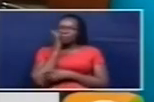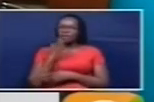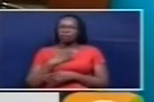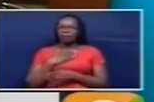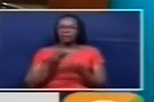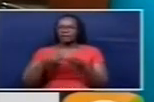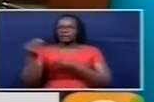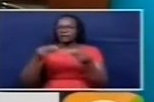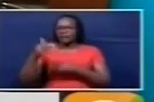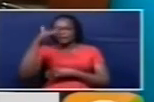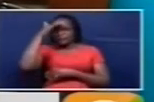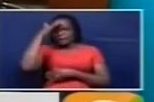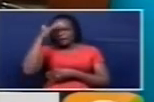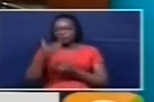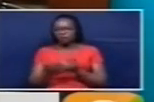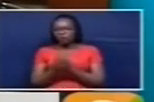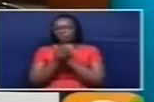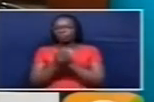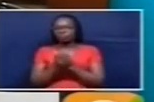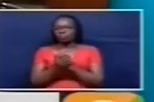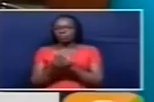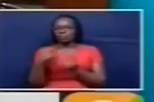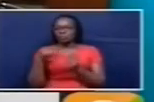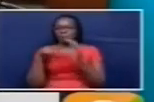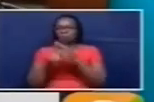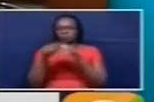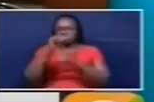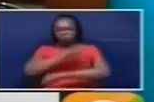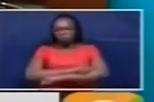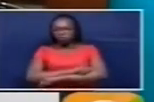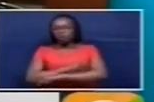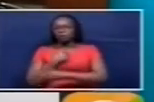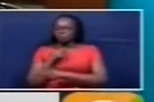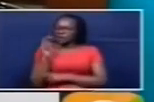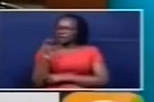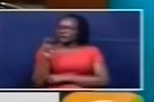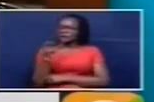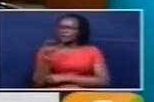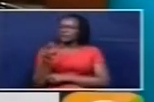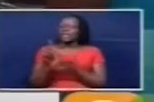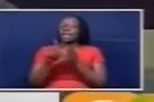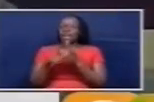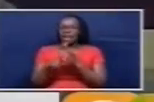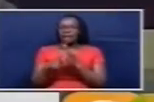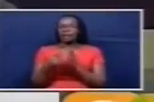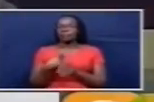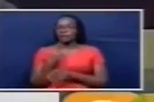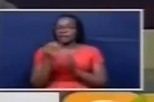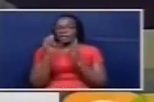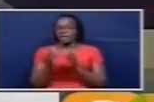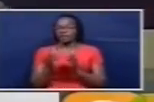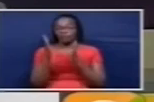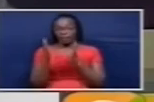to ensure that we went to school, up to where I am now, I said that if a person cries to me, I'll be of service to this